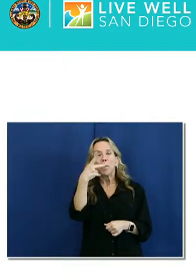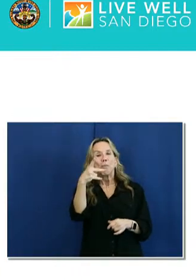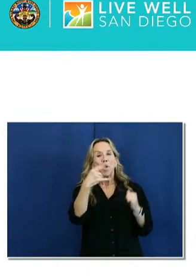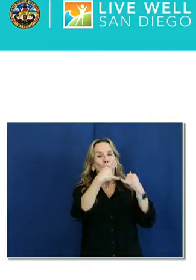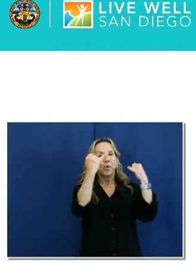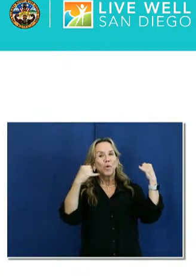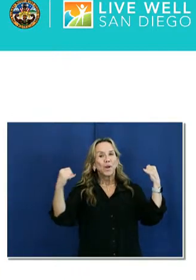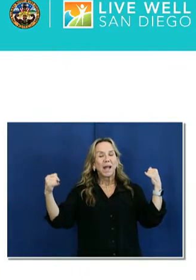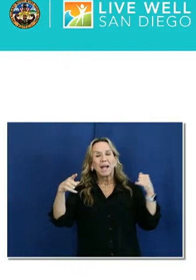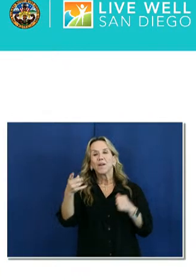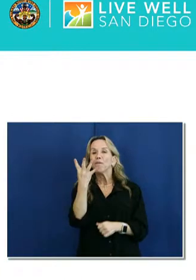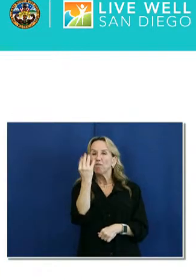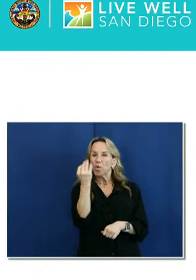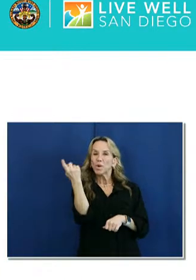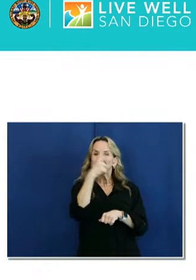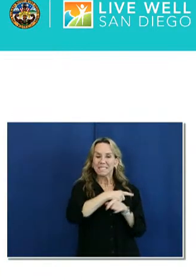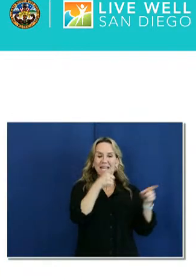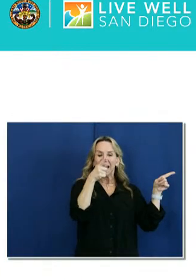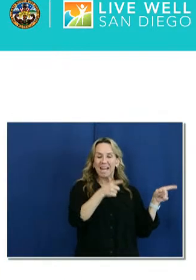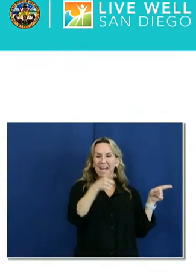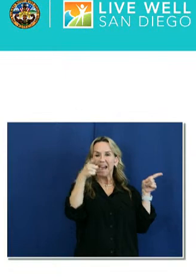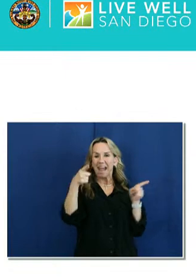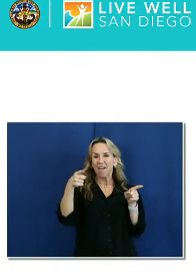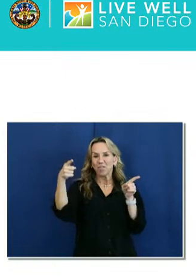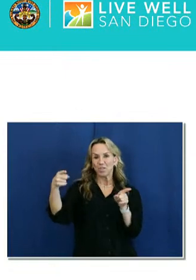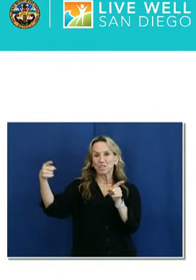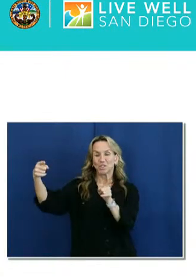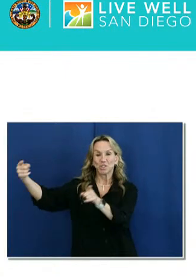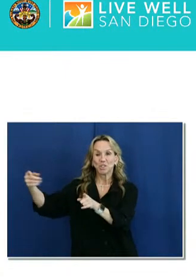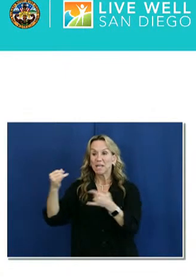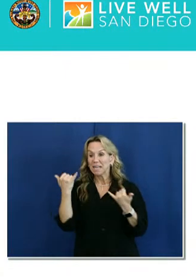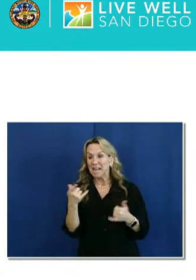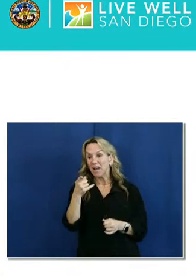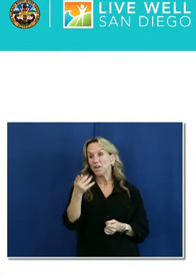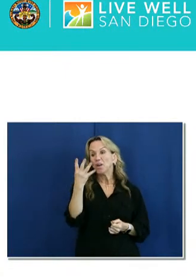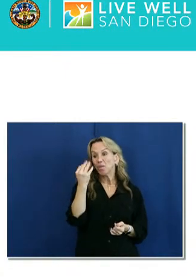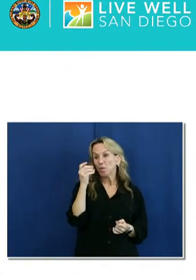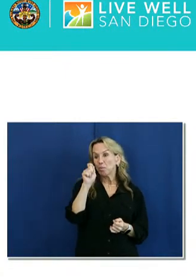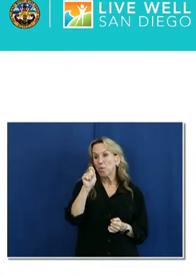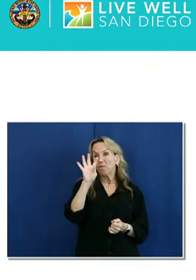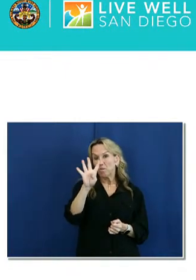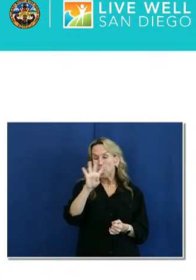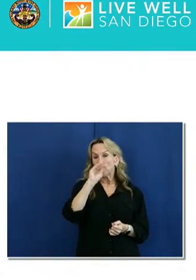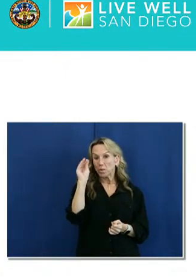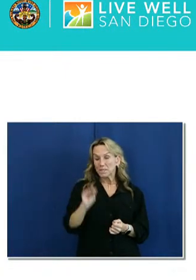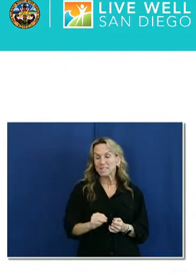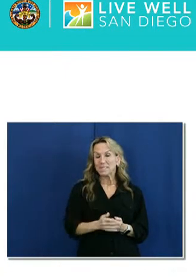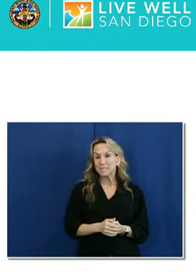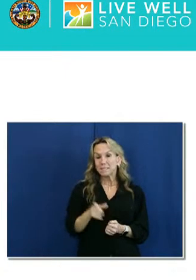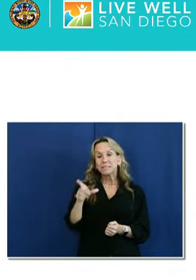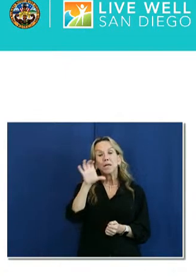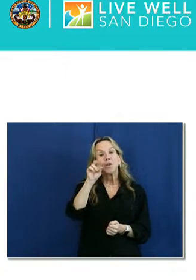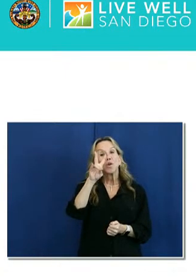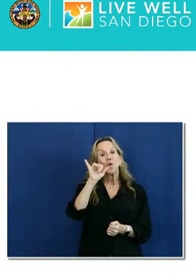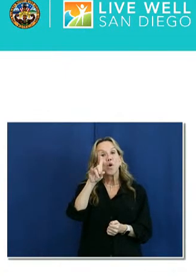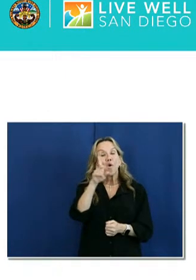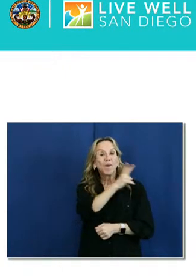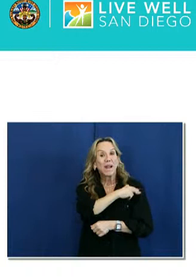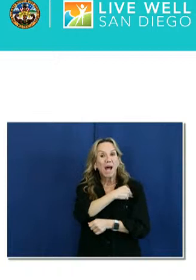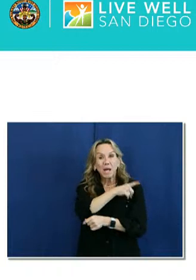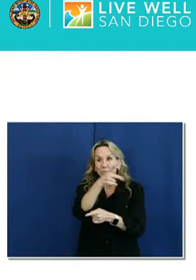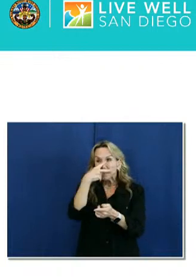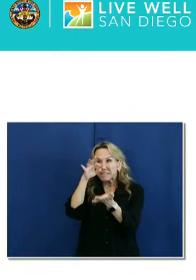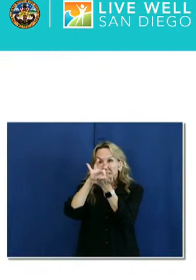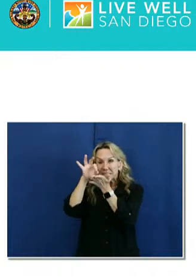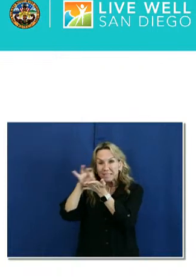course, representing our 14-day rolling average, which is now sitting at 4.4%. Our COVID hospital census, you see